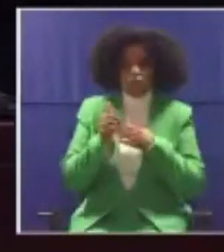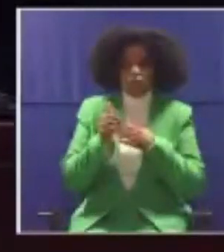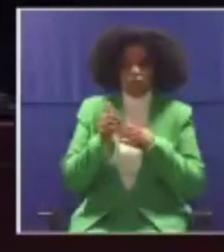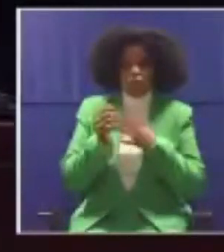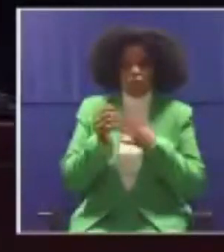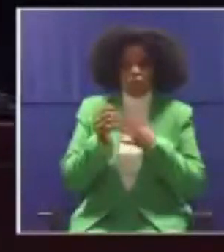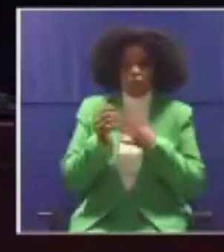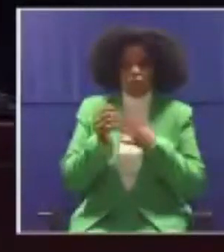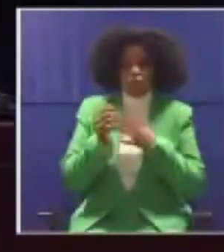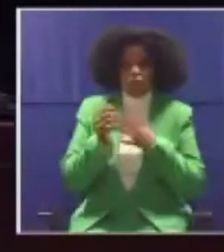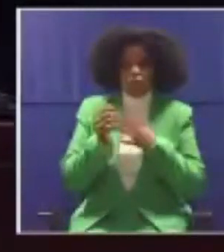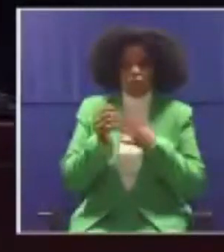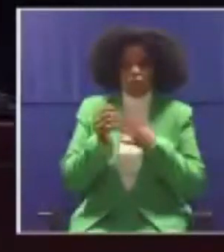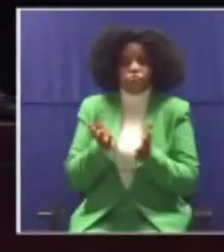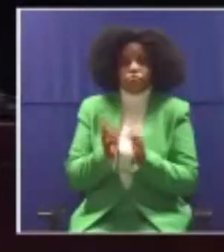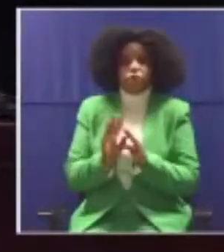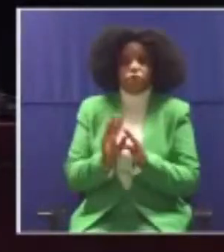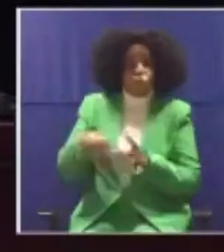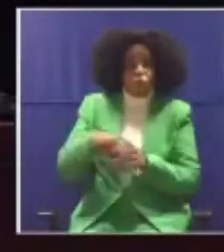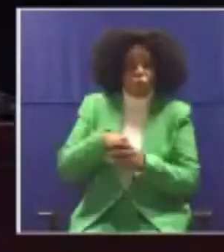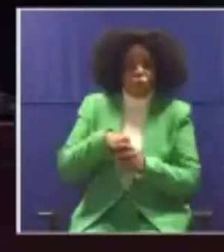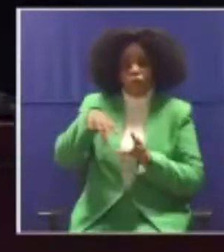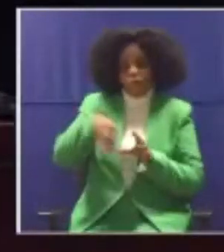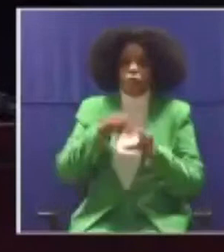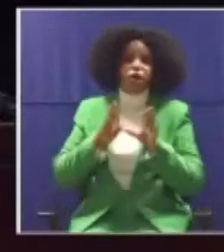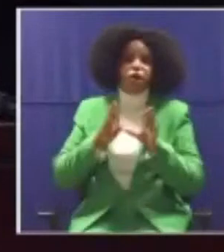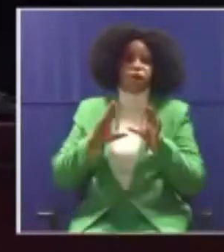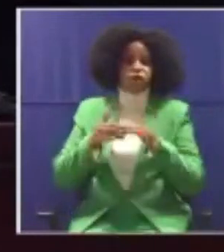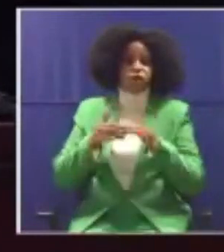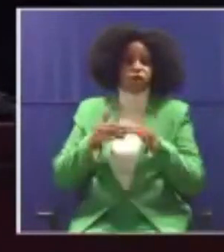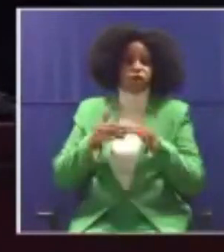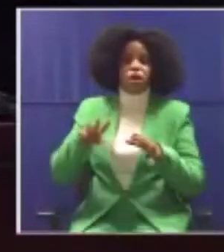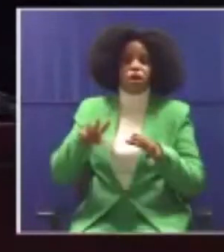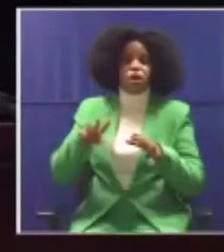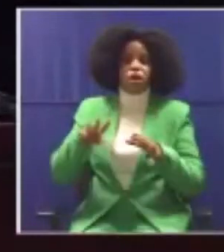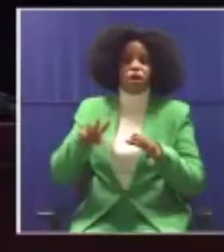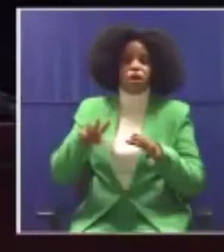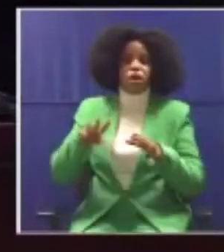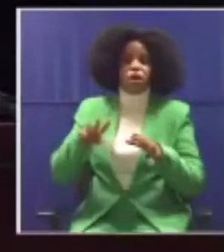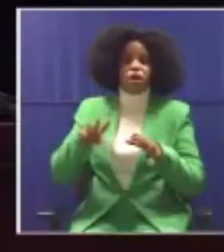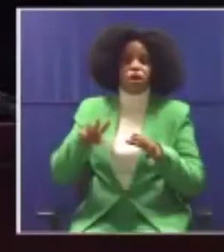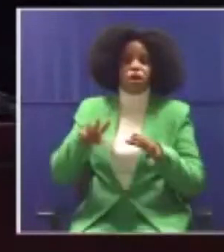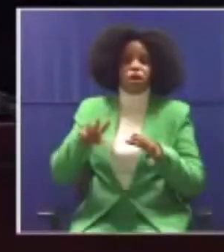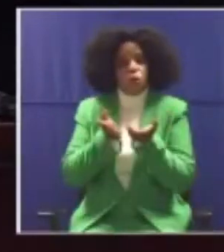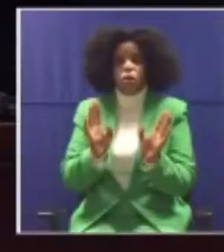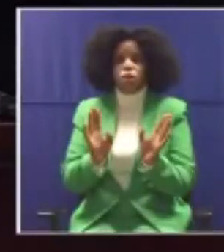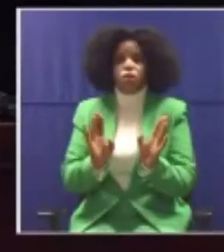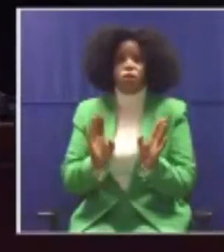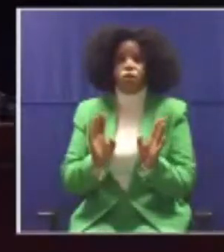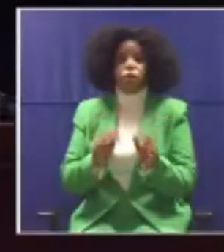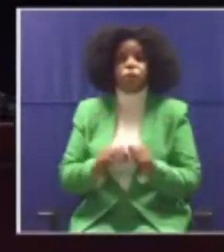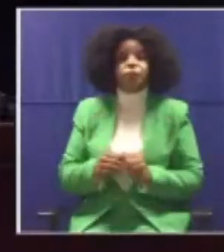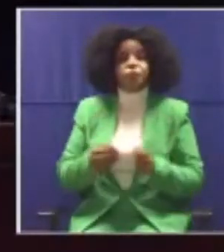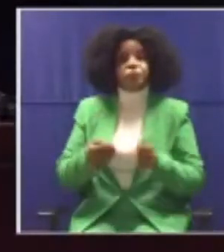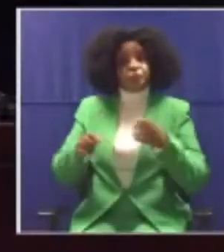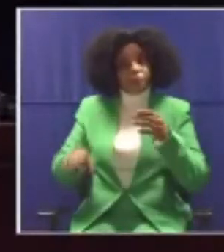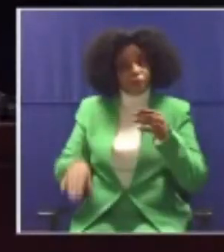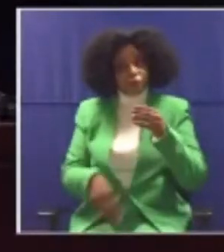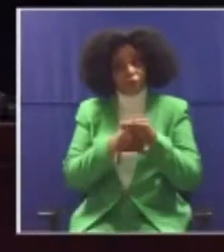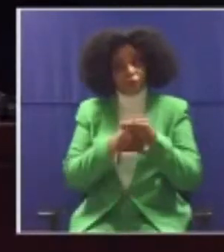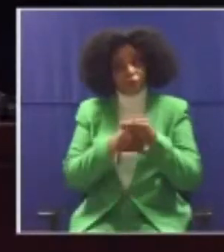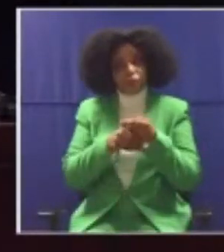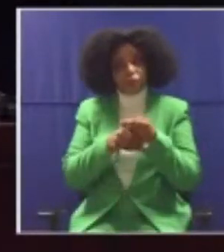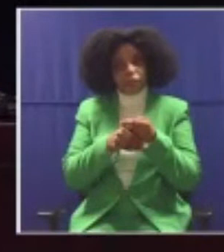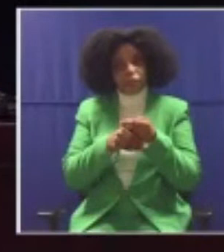We need everybody. In addition, the Department of Social Development is working